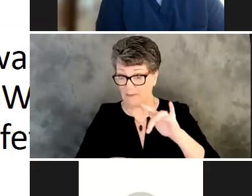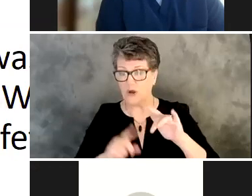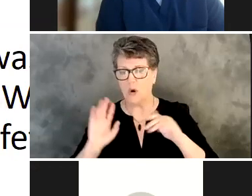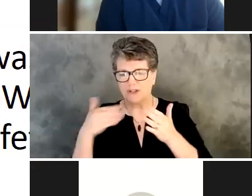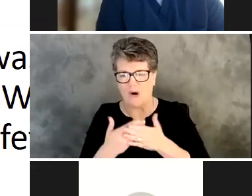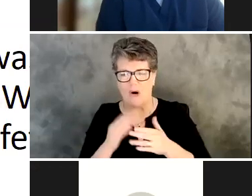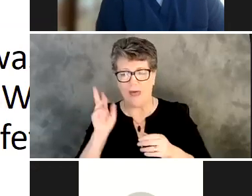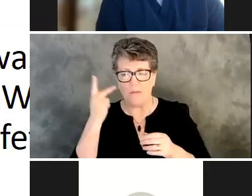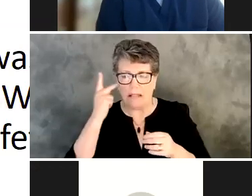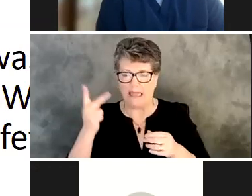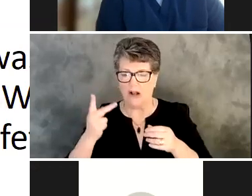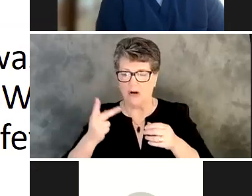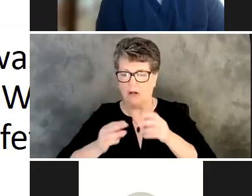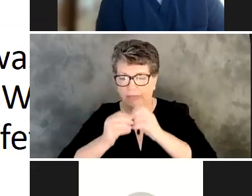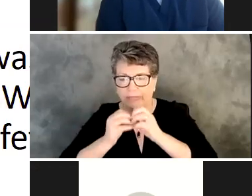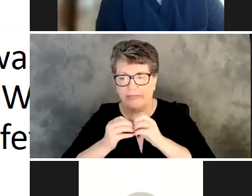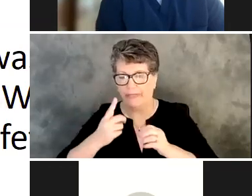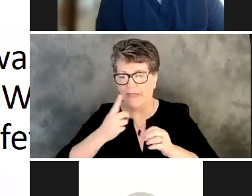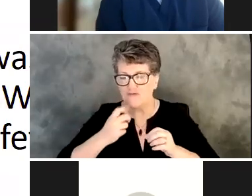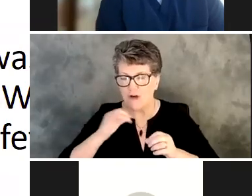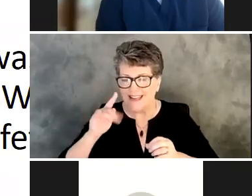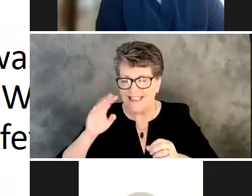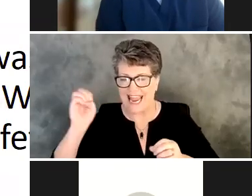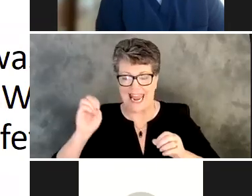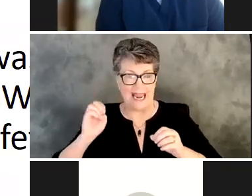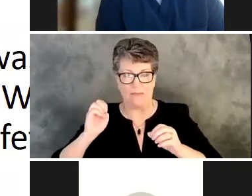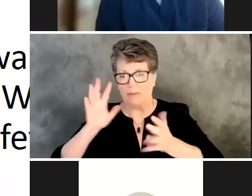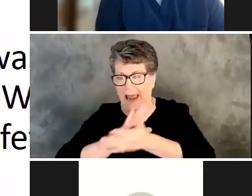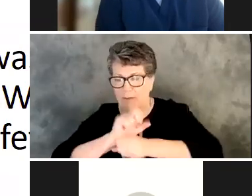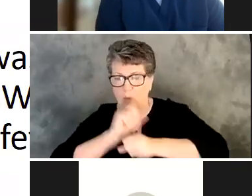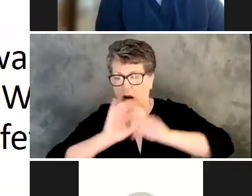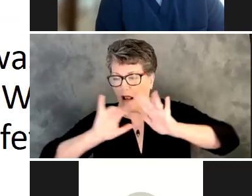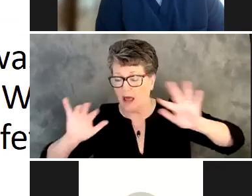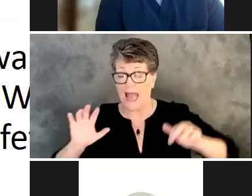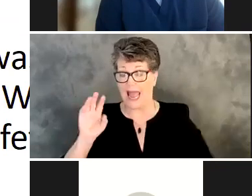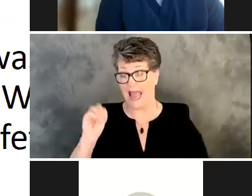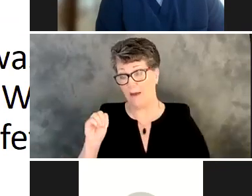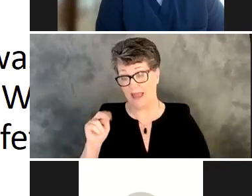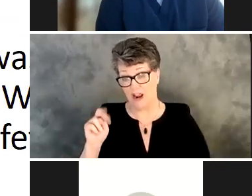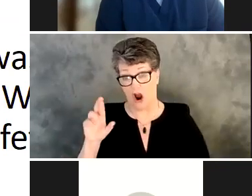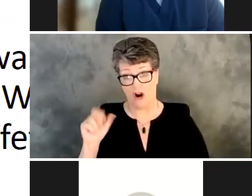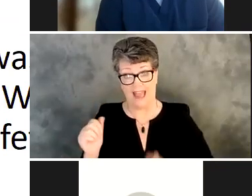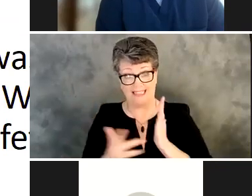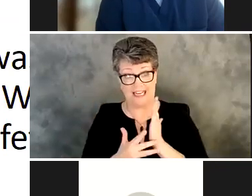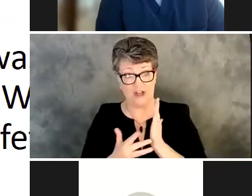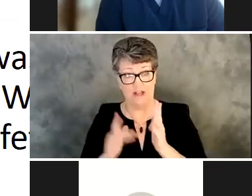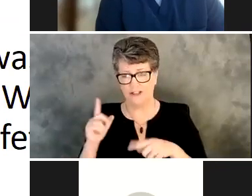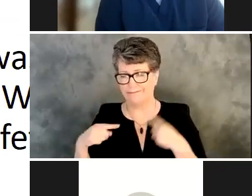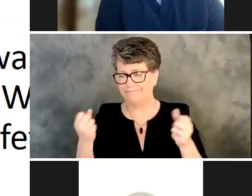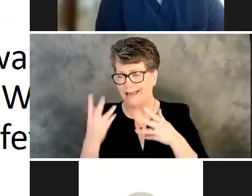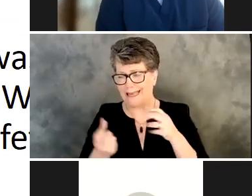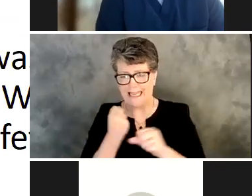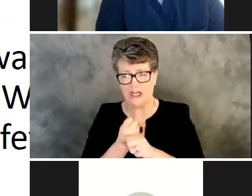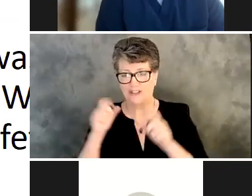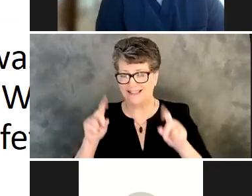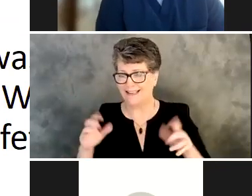that was just cut and skipped. And also, so mRNA technology has actually been around for decades and tested.